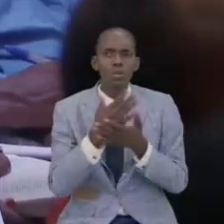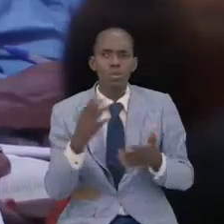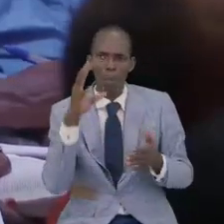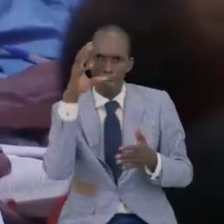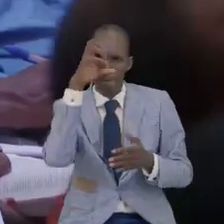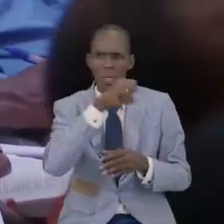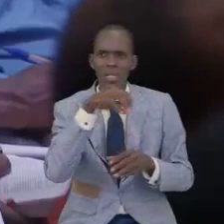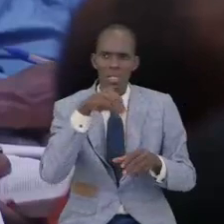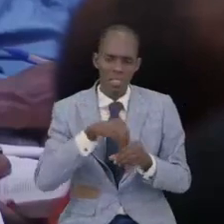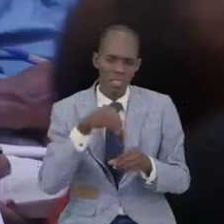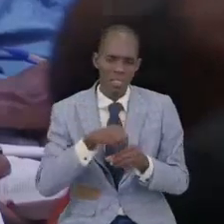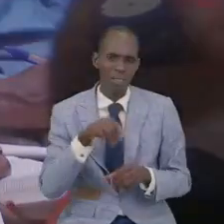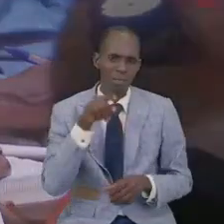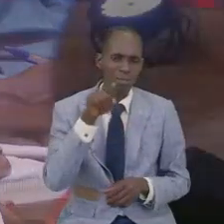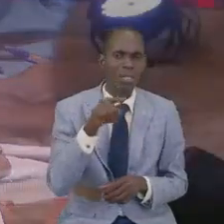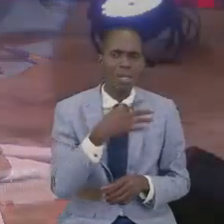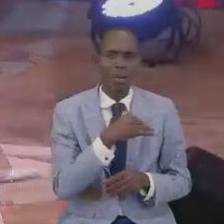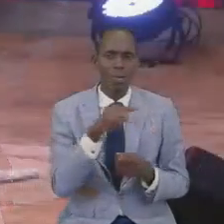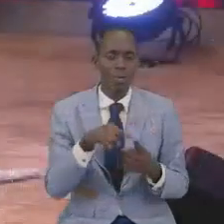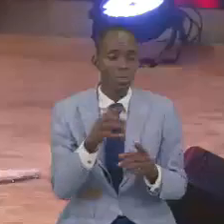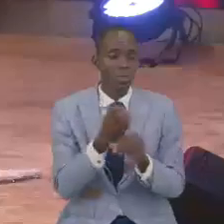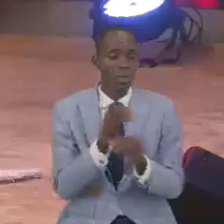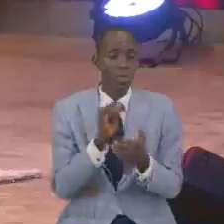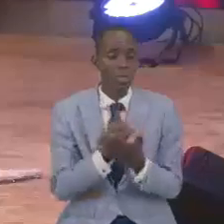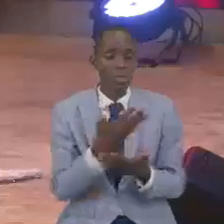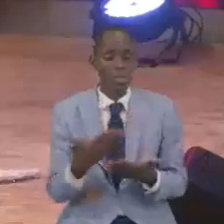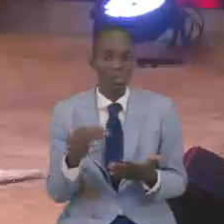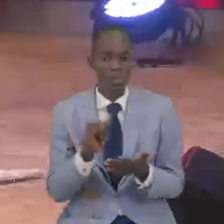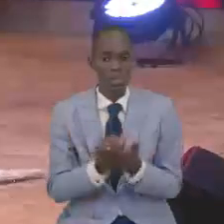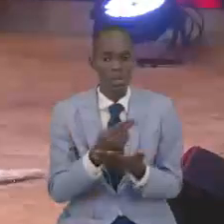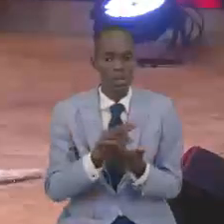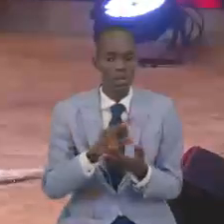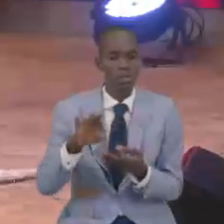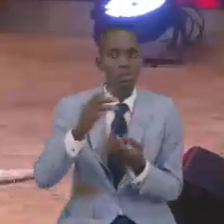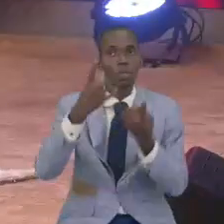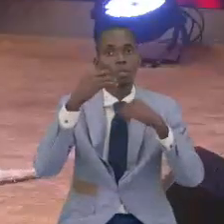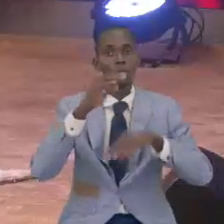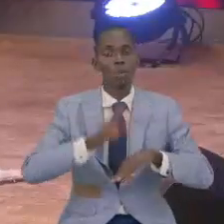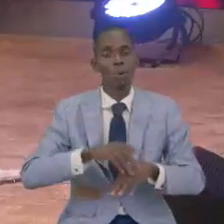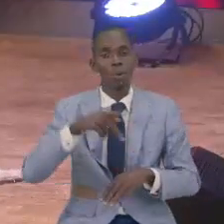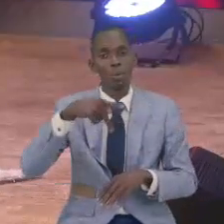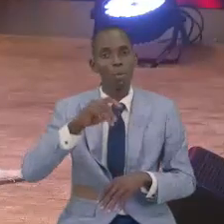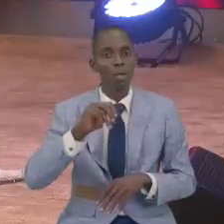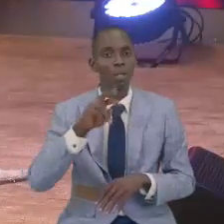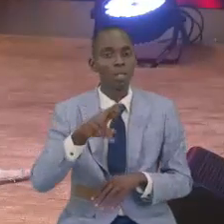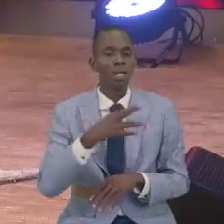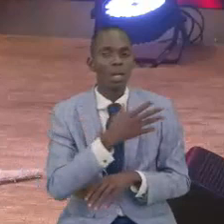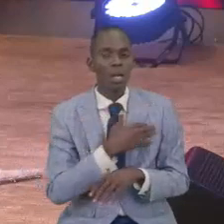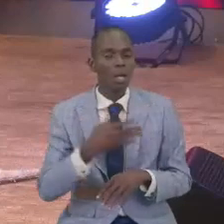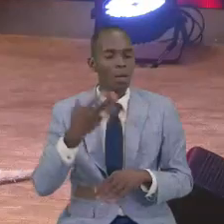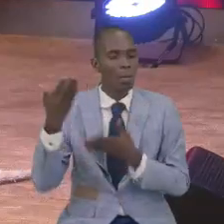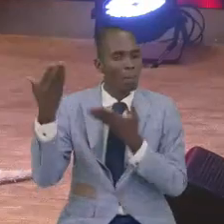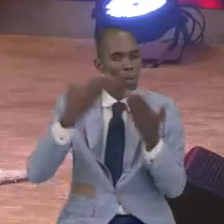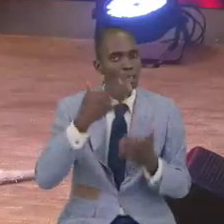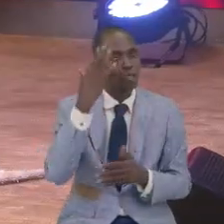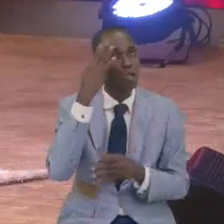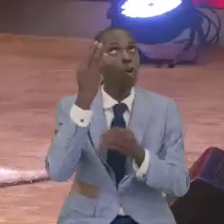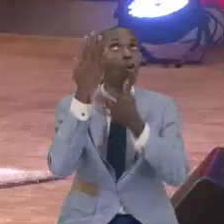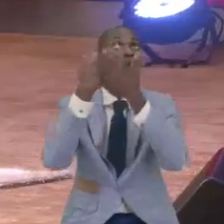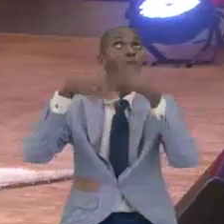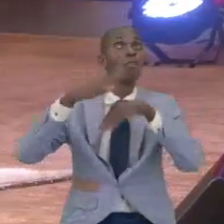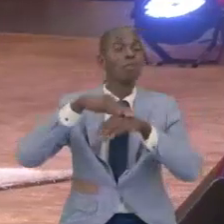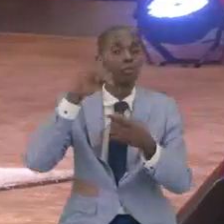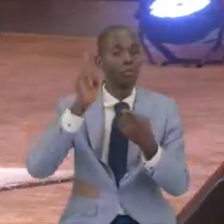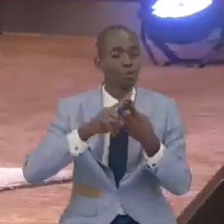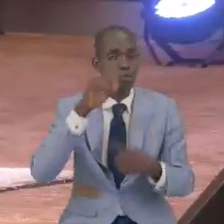inside me. And when he got that thing, the Holy Ghost came upon him and brought the knowledge of heaven into him.